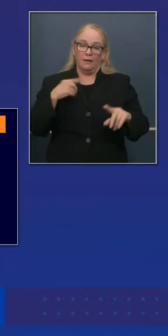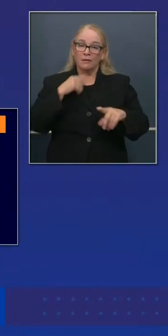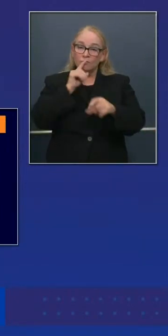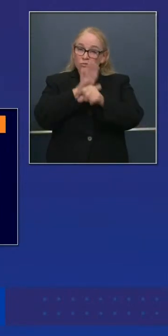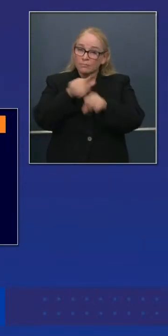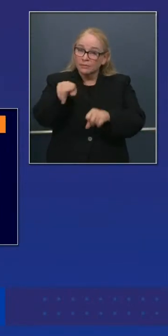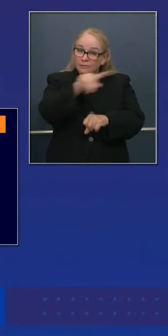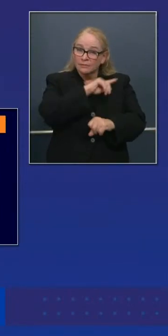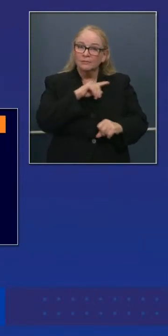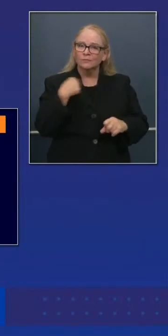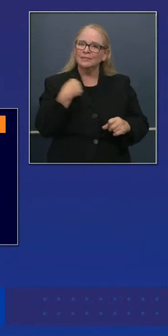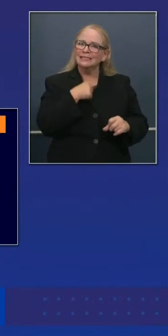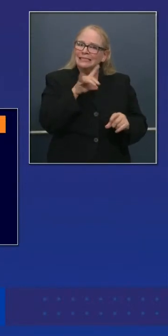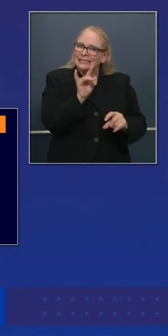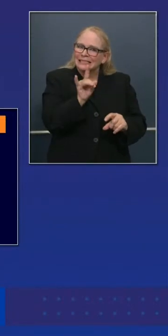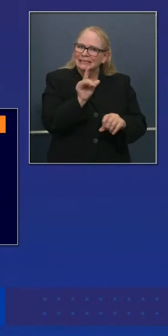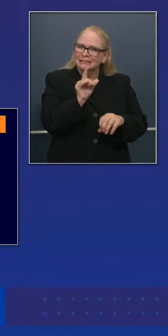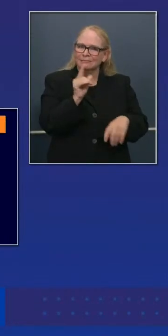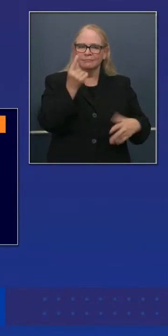that done, and we have.